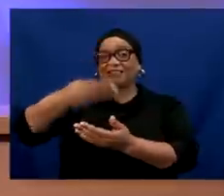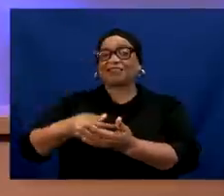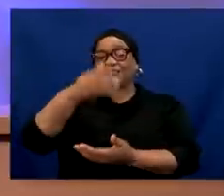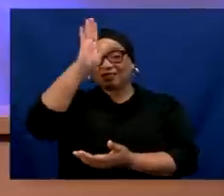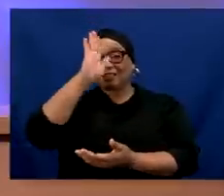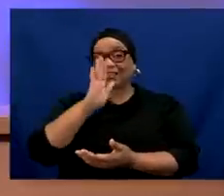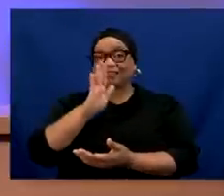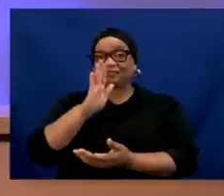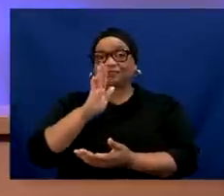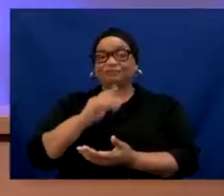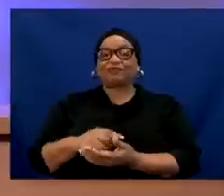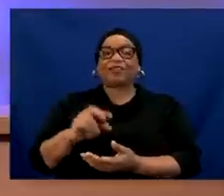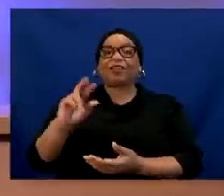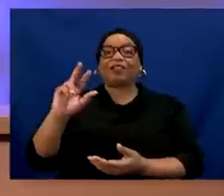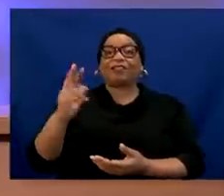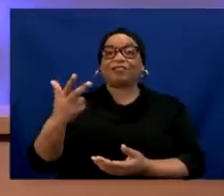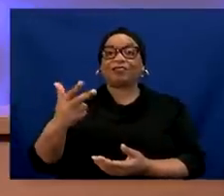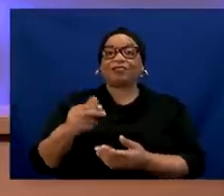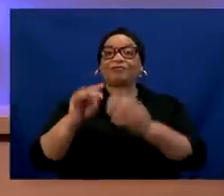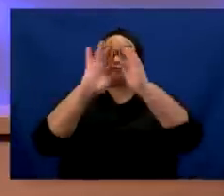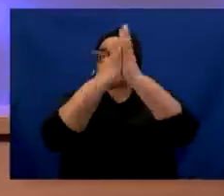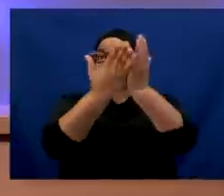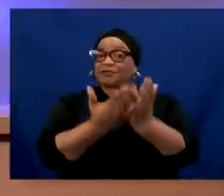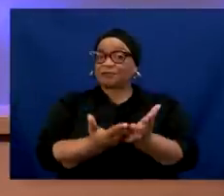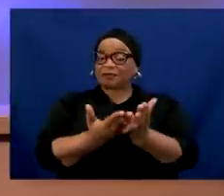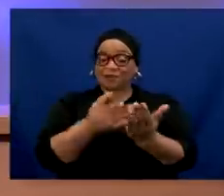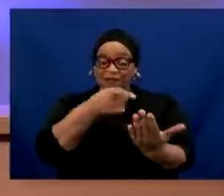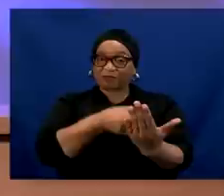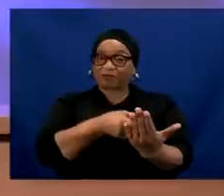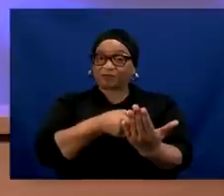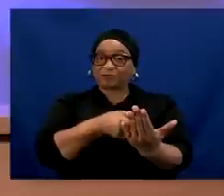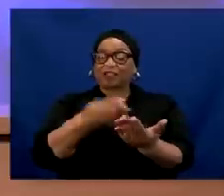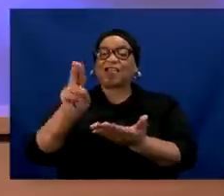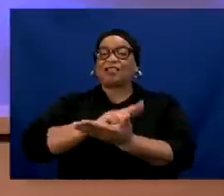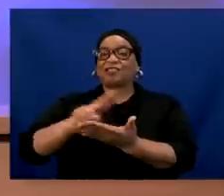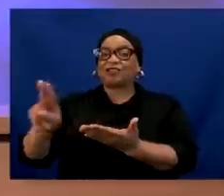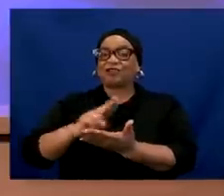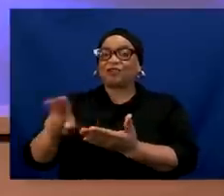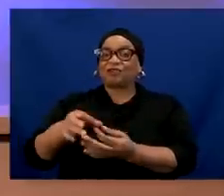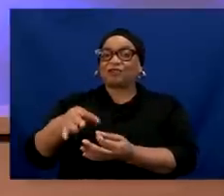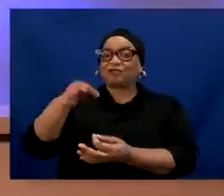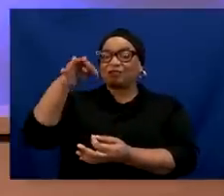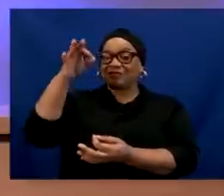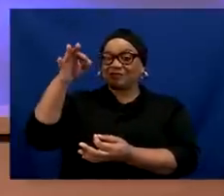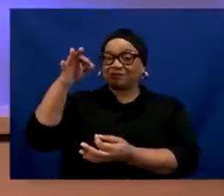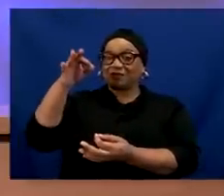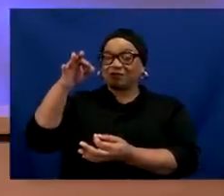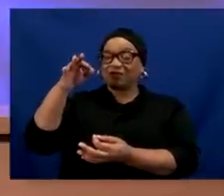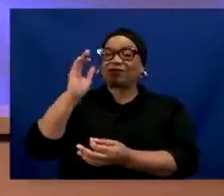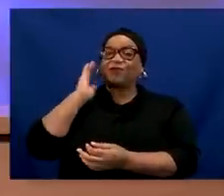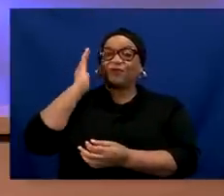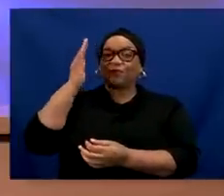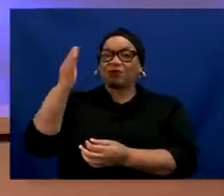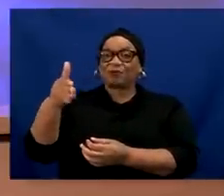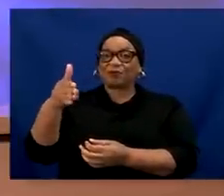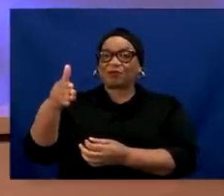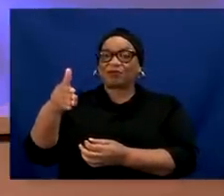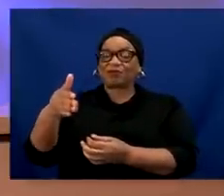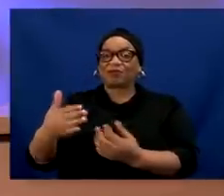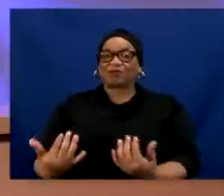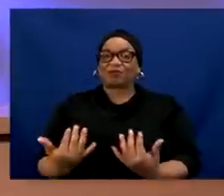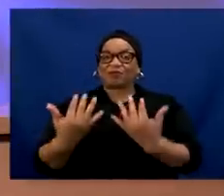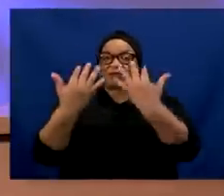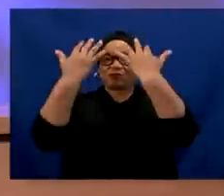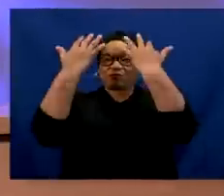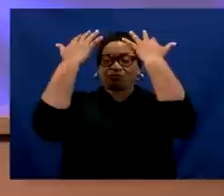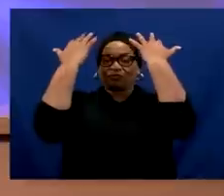Mel, so let me try it again. The Bible says the Holy Ghost is going to come upon you. The power of the Most High is going to